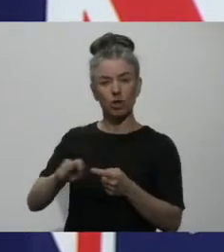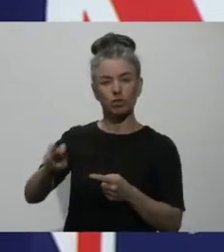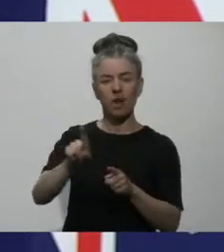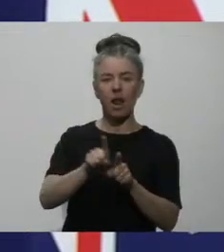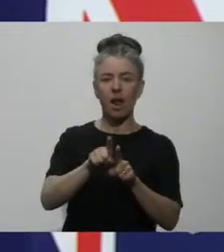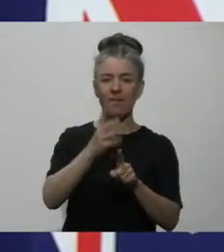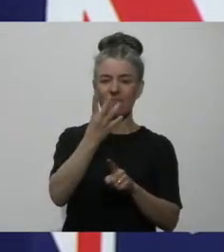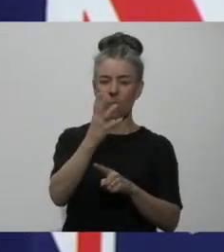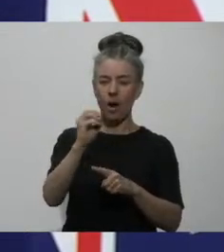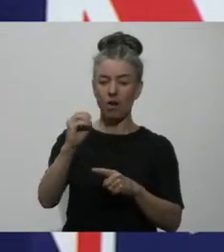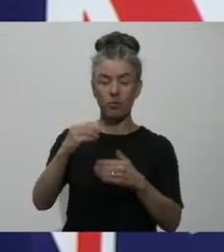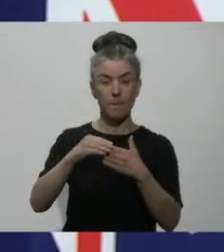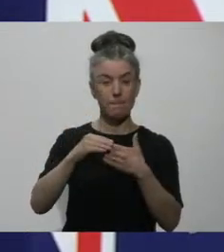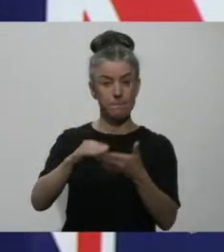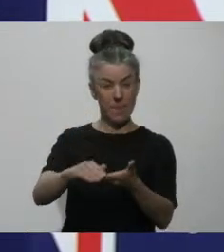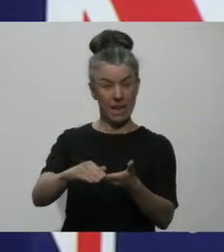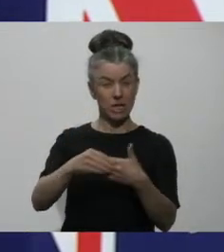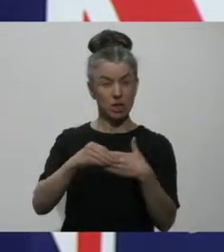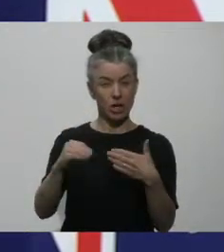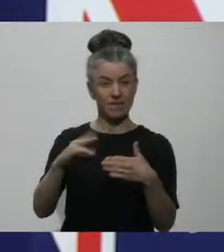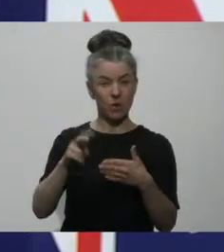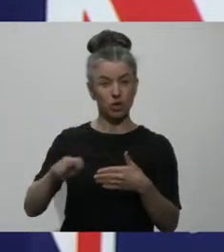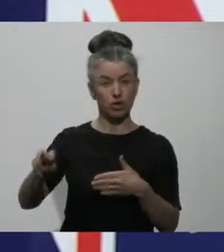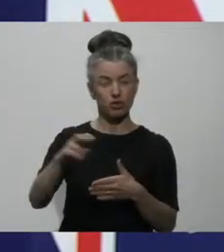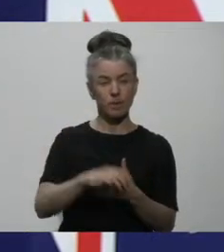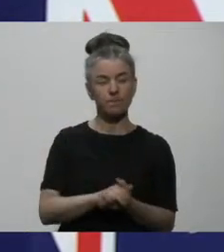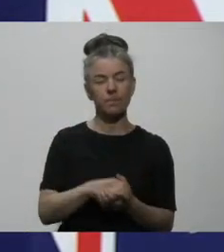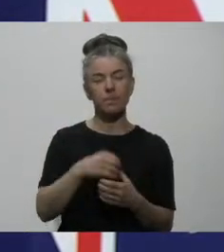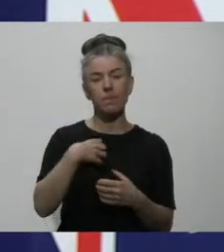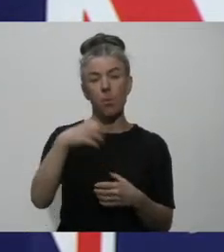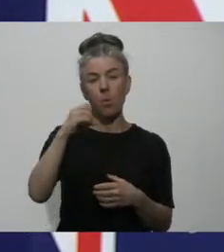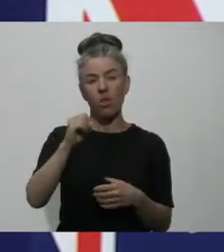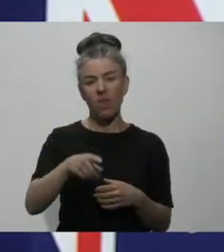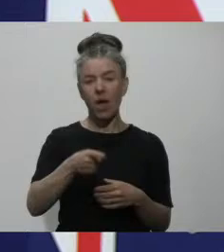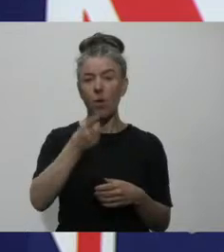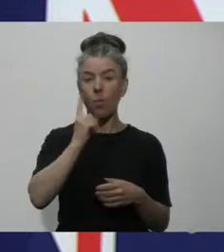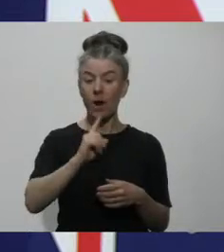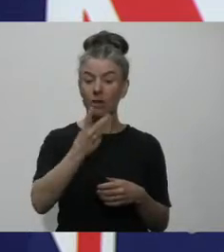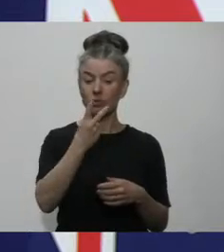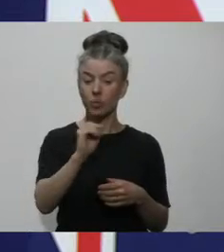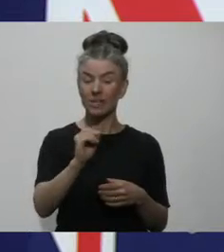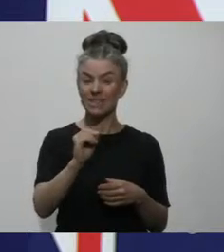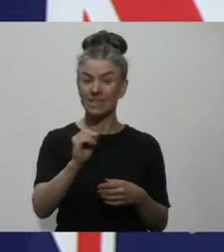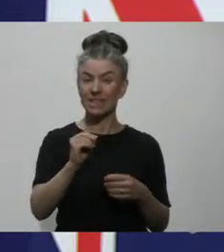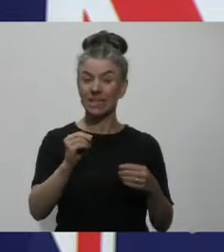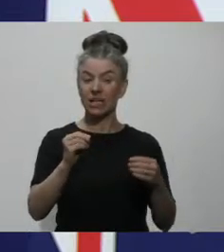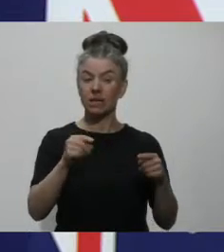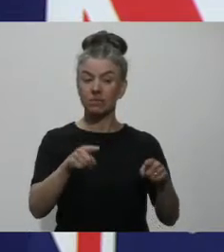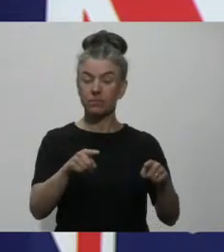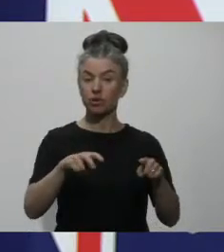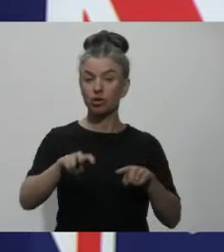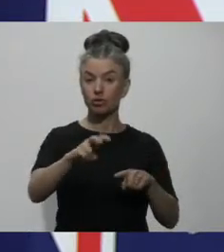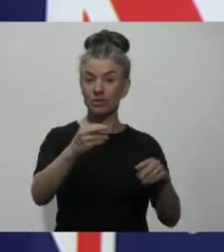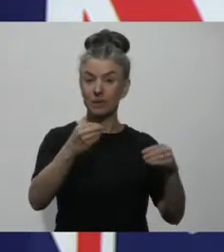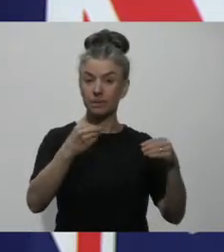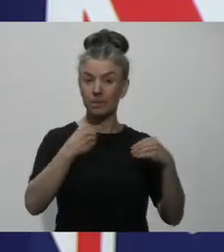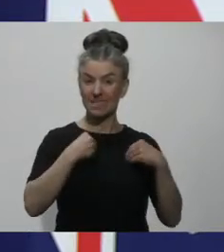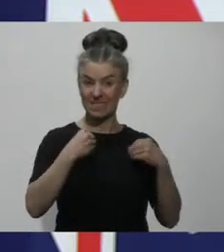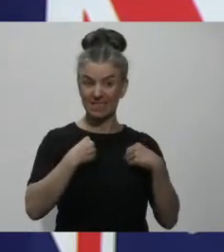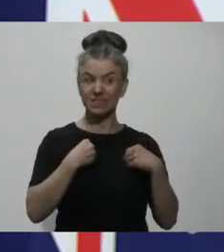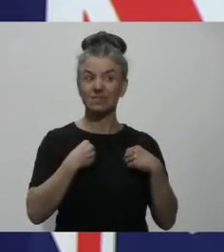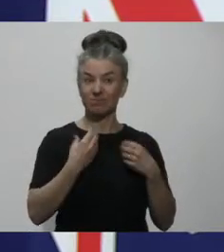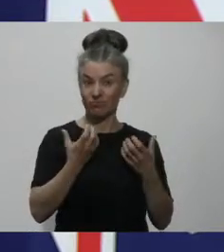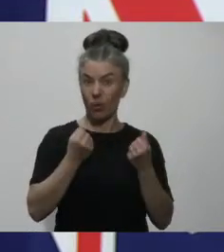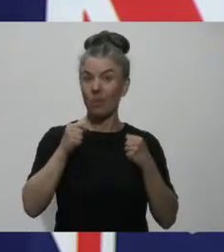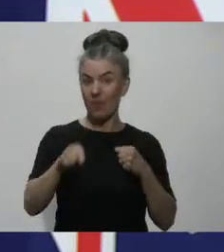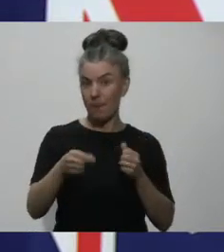million there. More than 120 strategic tourism businesses have received the benefit of that. Obviously